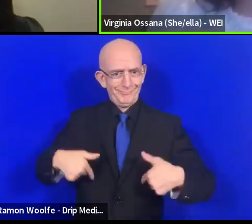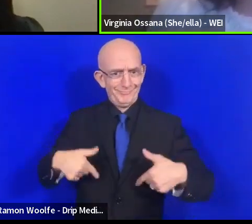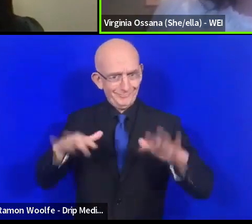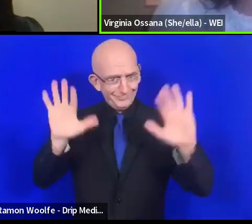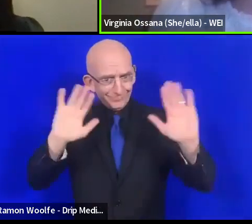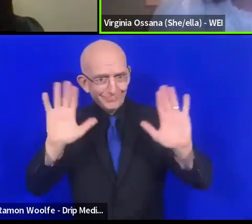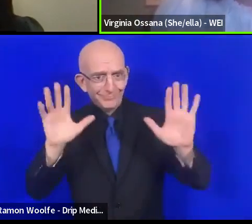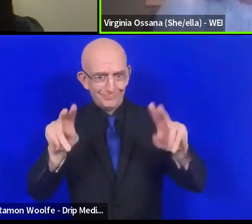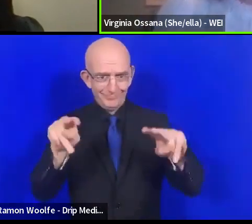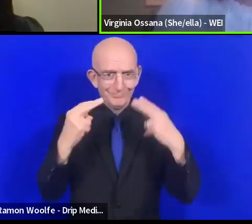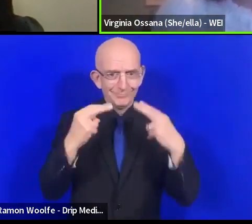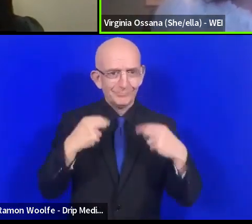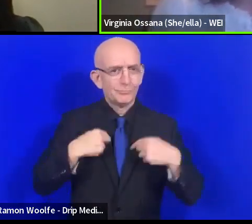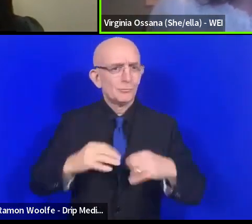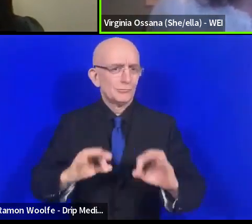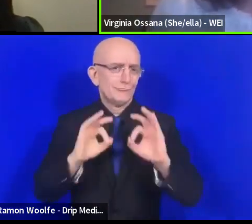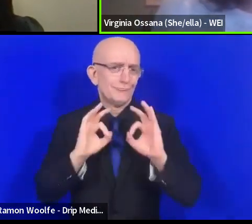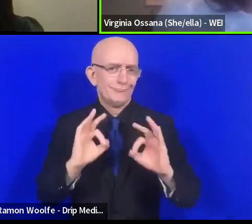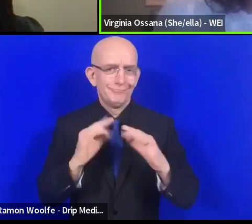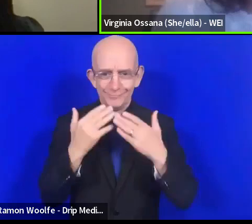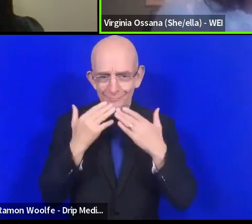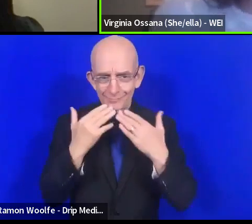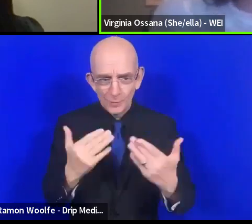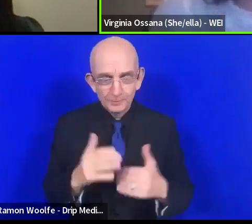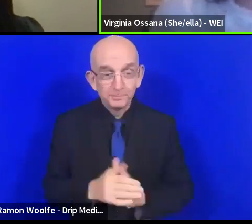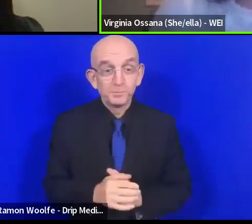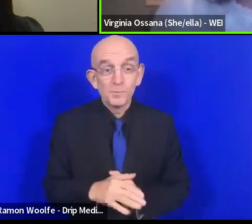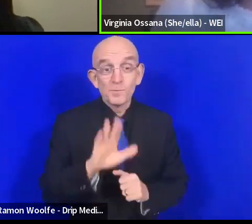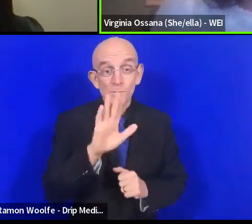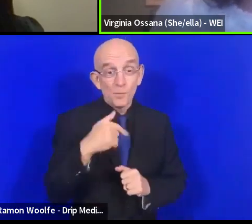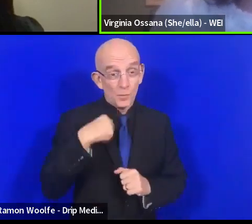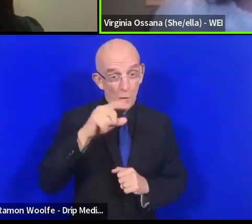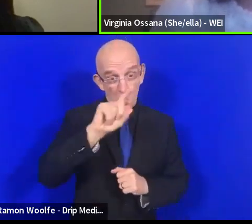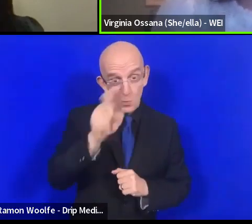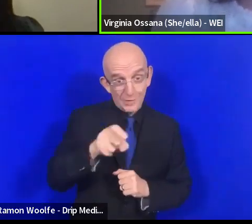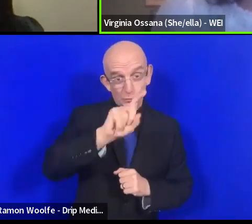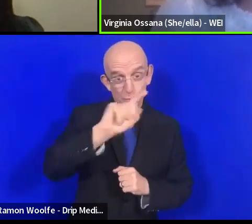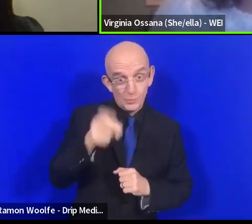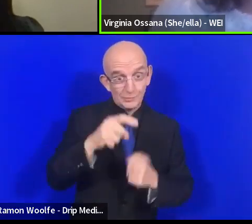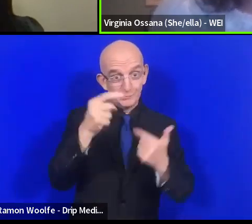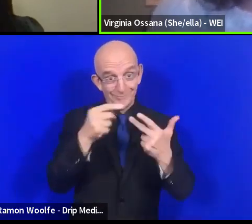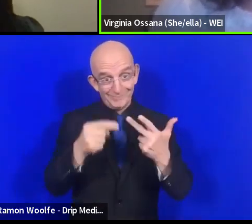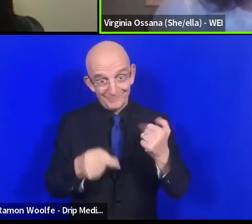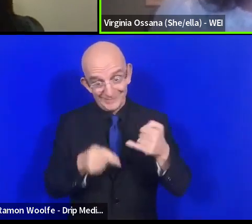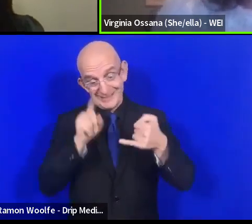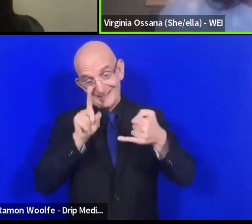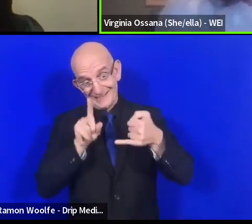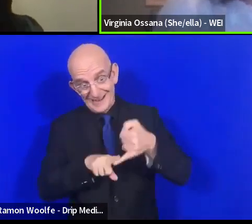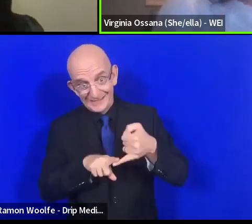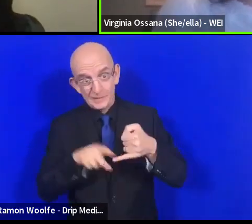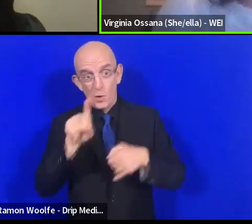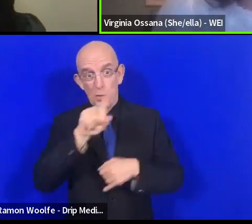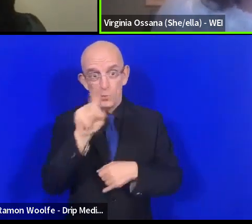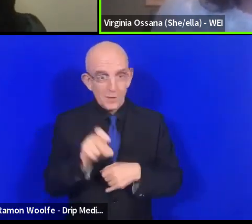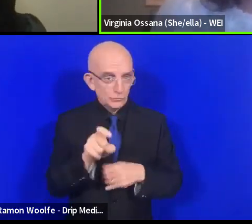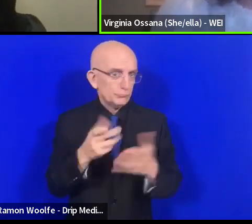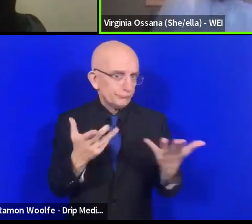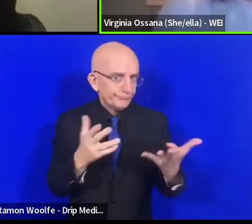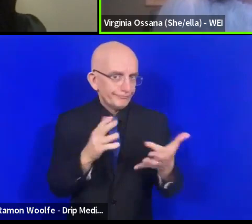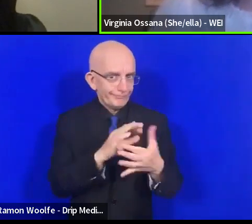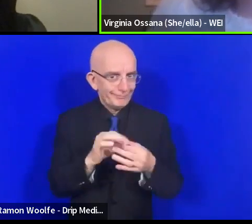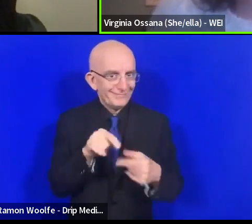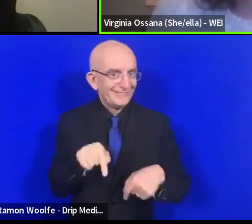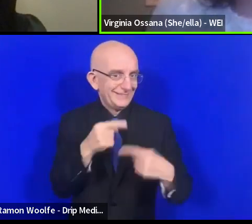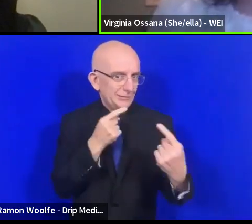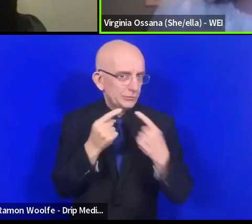this conversation is, you know, taking into consideration that learning about accessibility